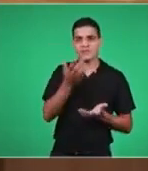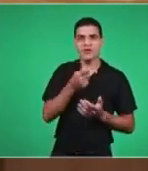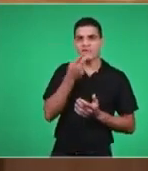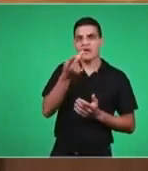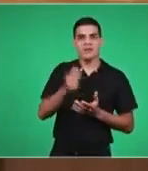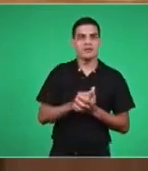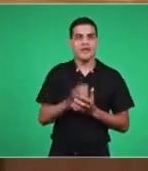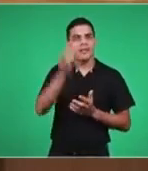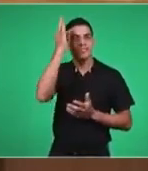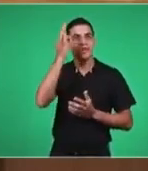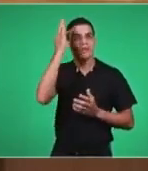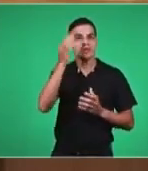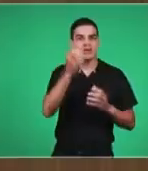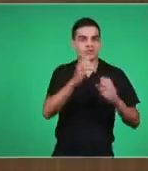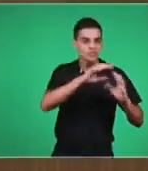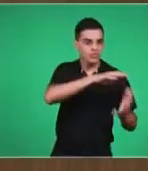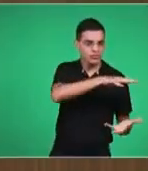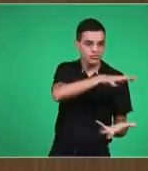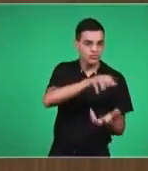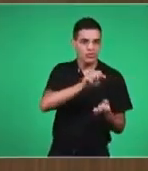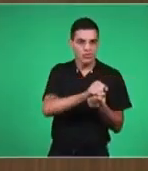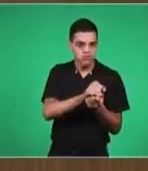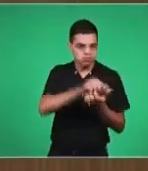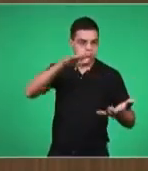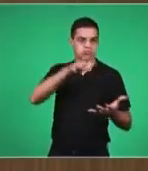When I say about, like, the Big Bang, for example,